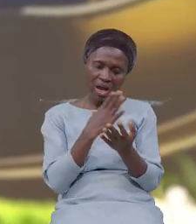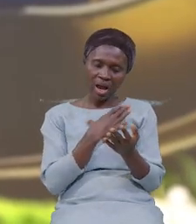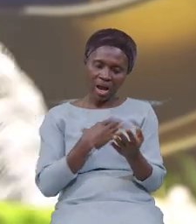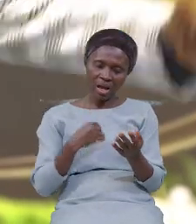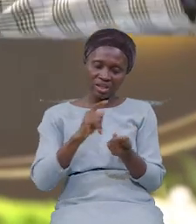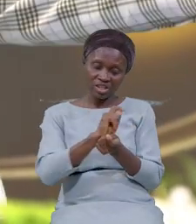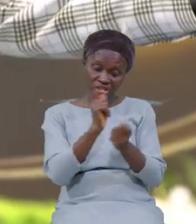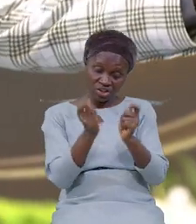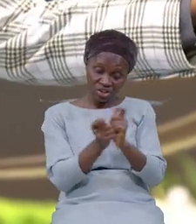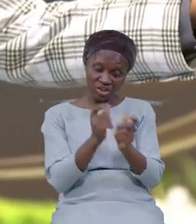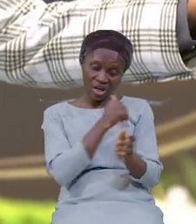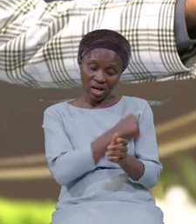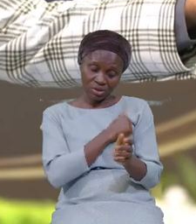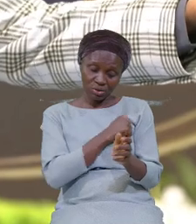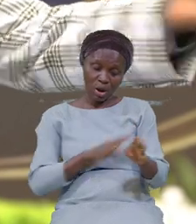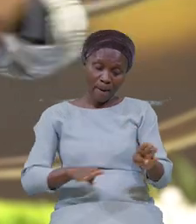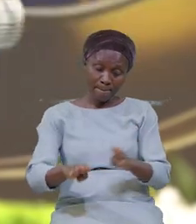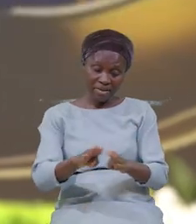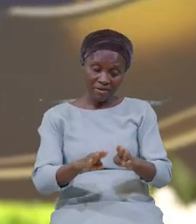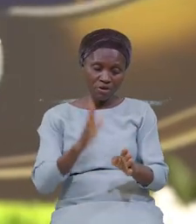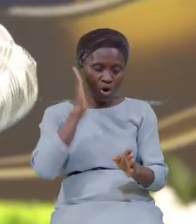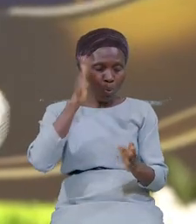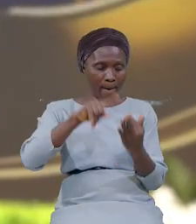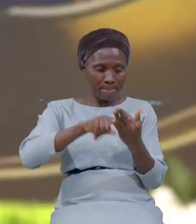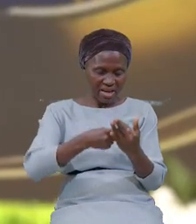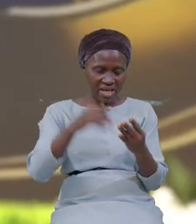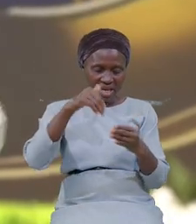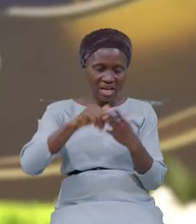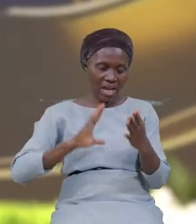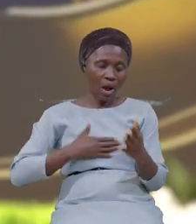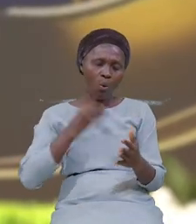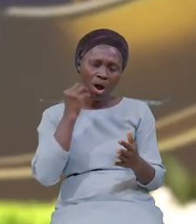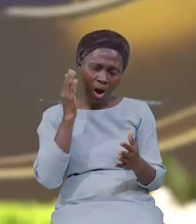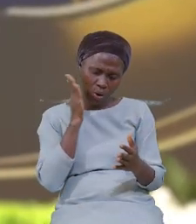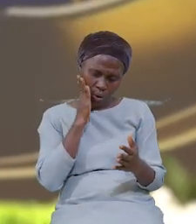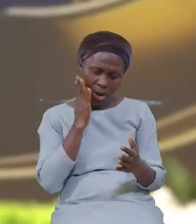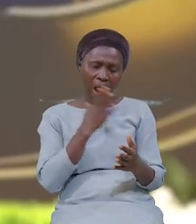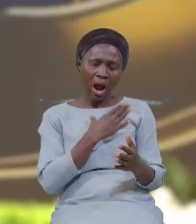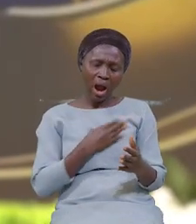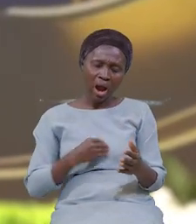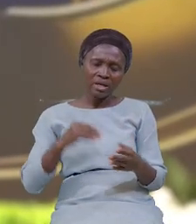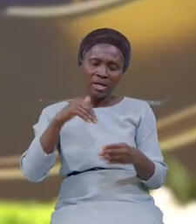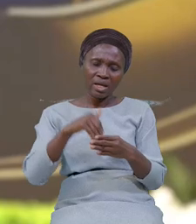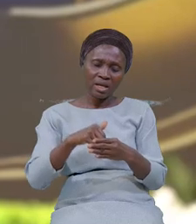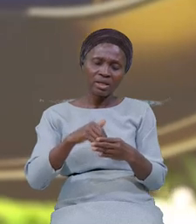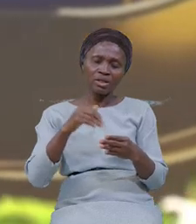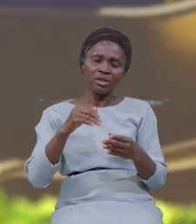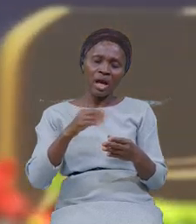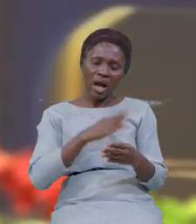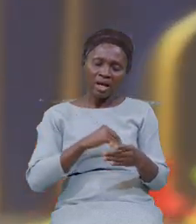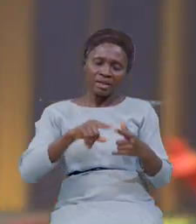home. And go to our schools, and go to our institutions, and go to our worship places, and